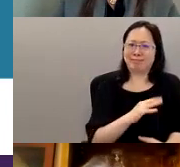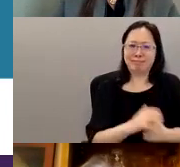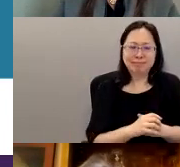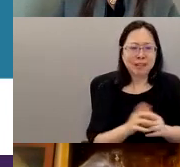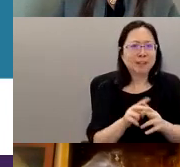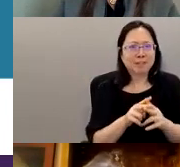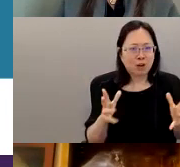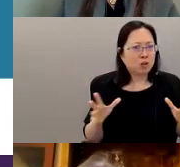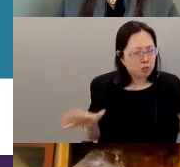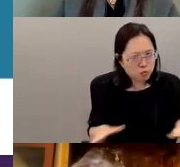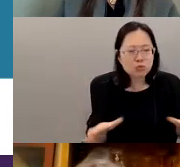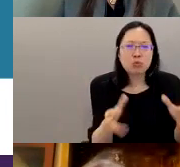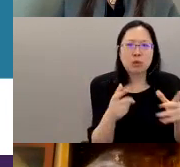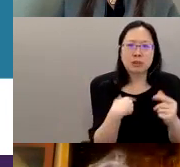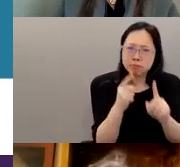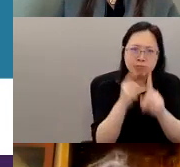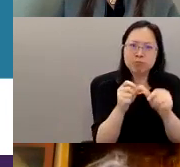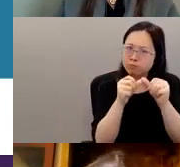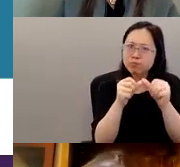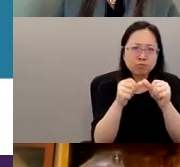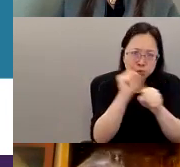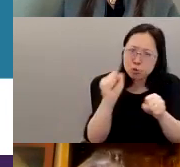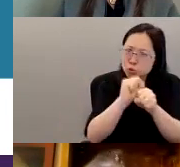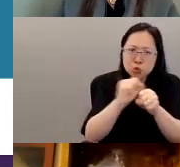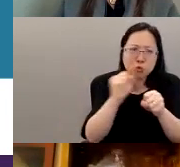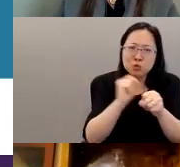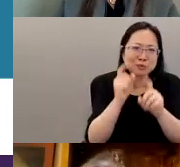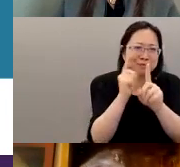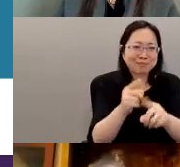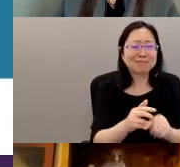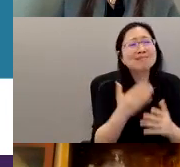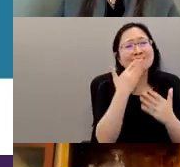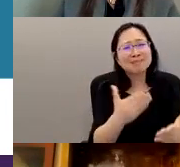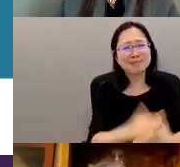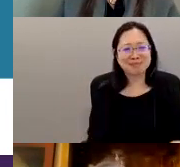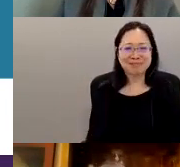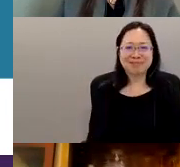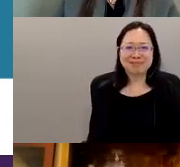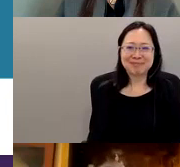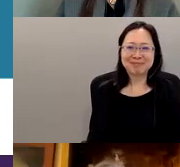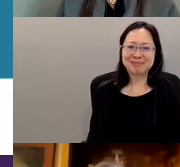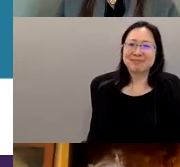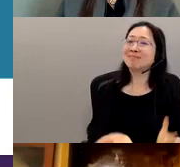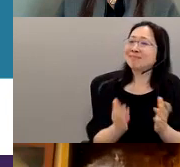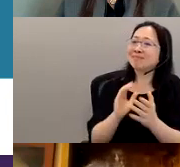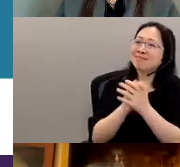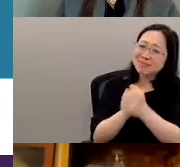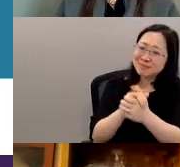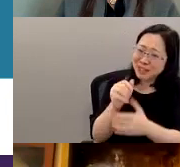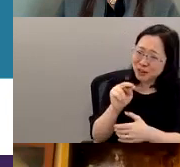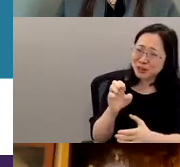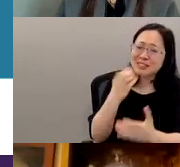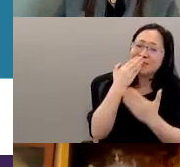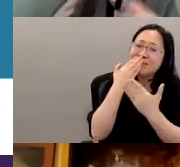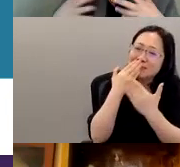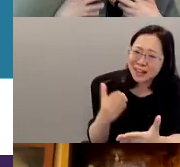encouragement to go forth and do more. Let's put it that way. It's exciting. Thank you. Well, congratulations, Jane. Well